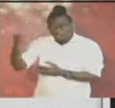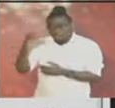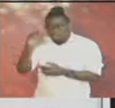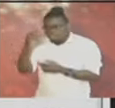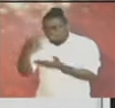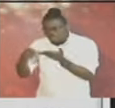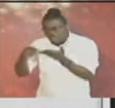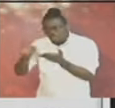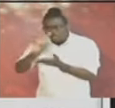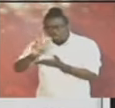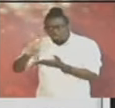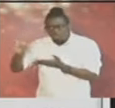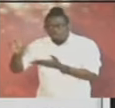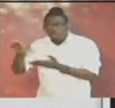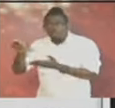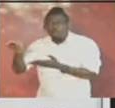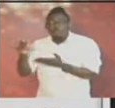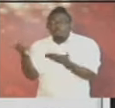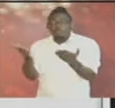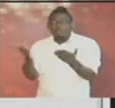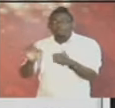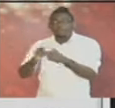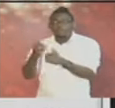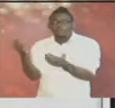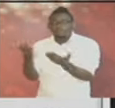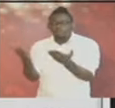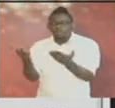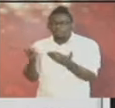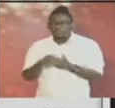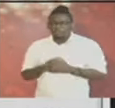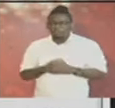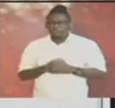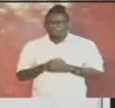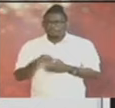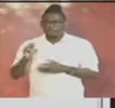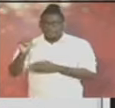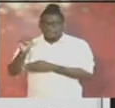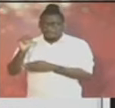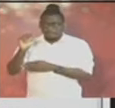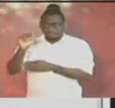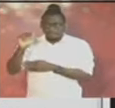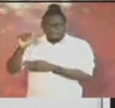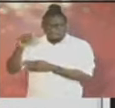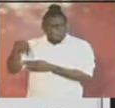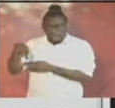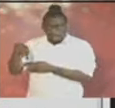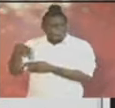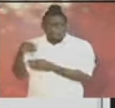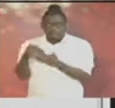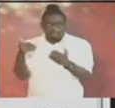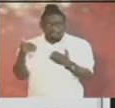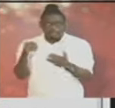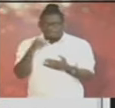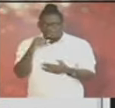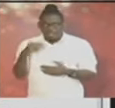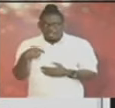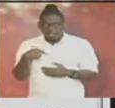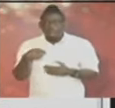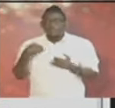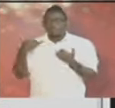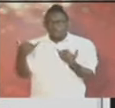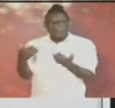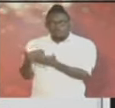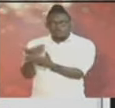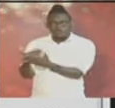components. First component being a mapping component, which was not previously available. This mapping component shows